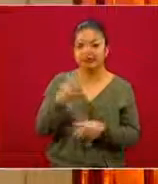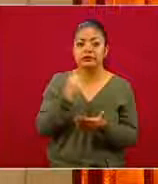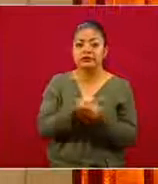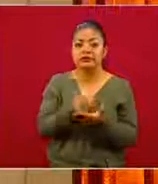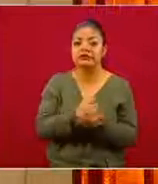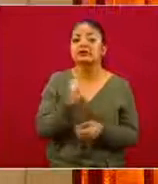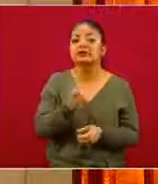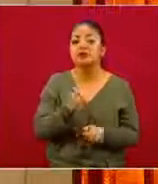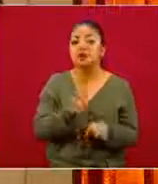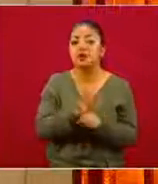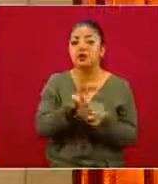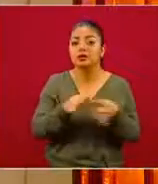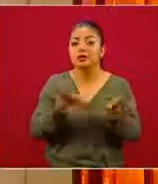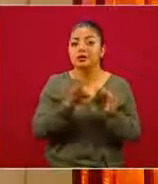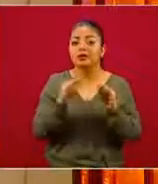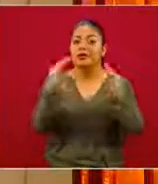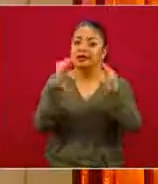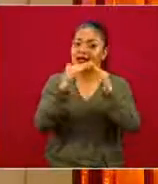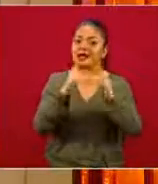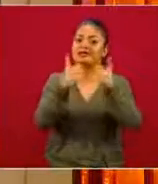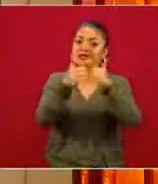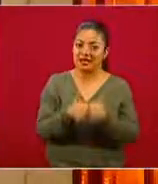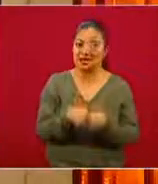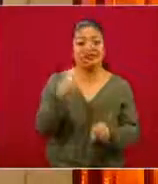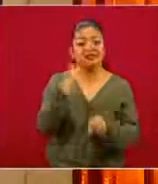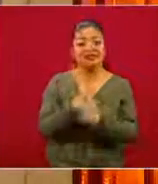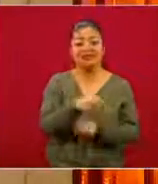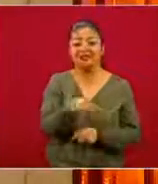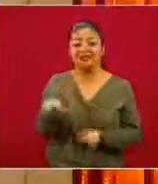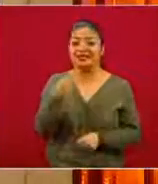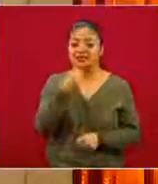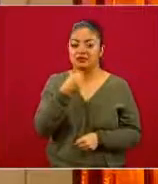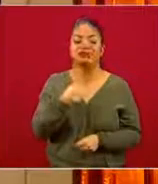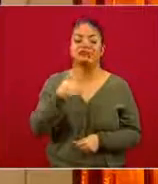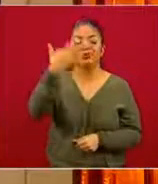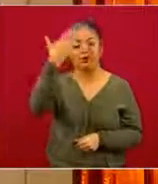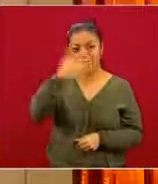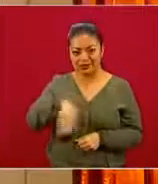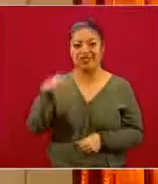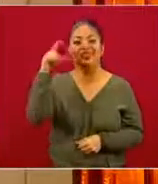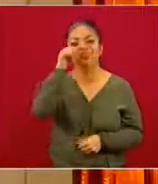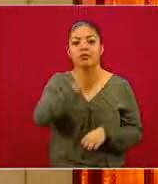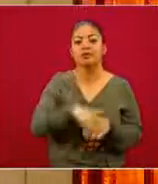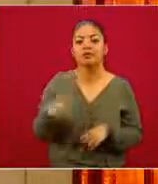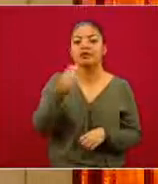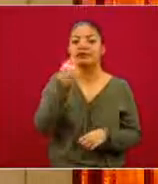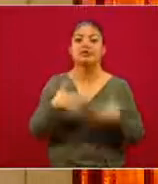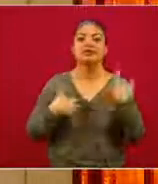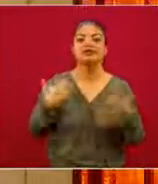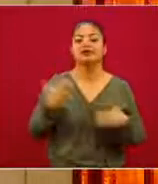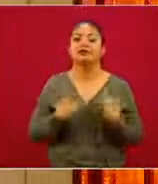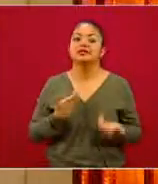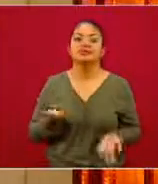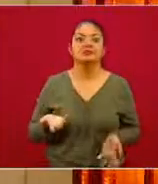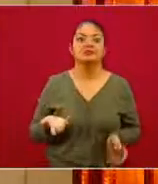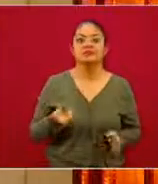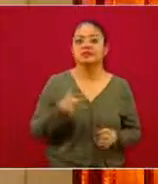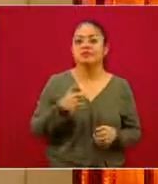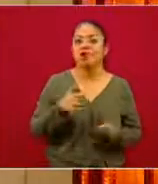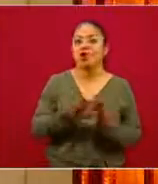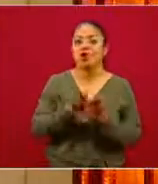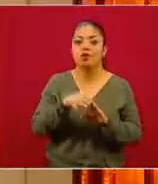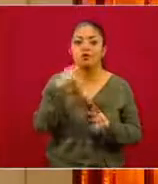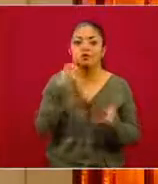has been insisting on this. We have to stay at home, especially children. I know it's very hard because children always want to be jumping